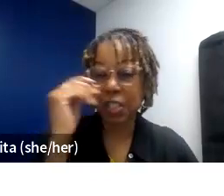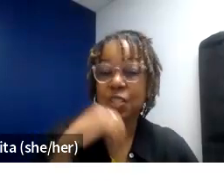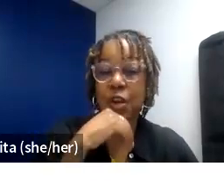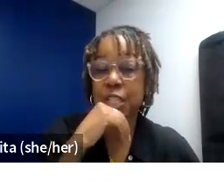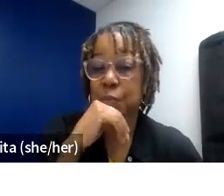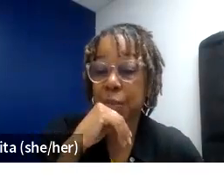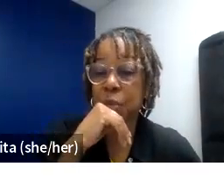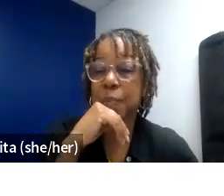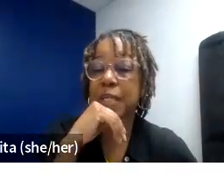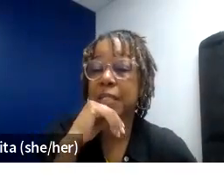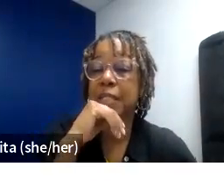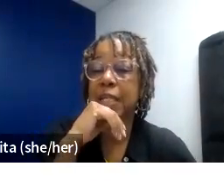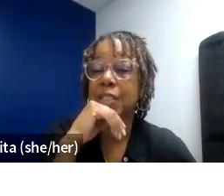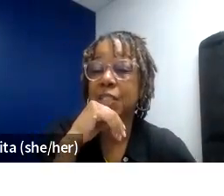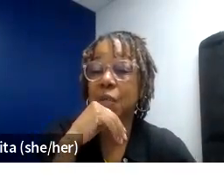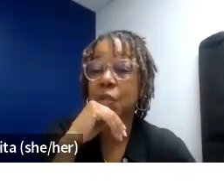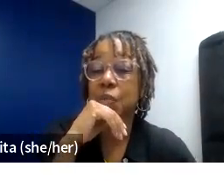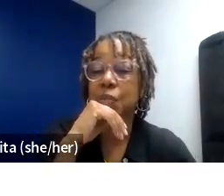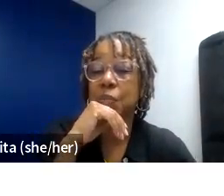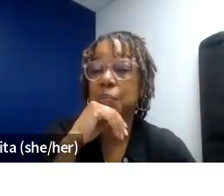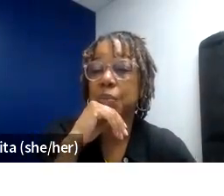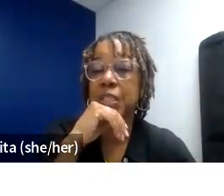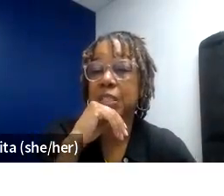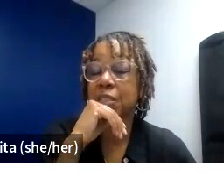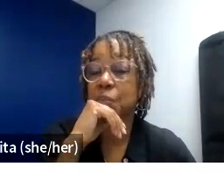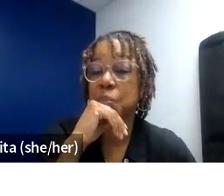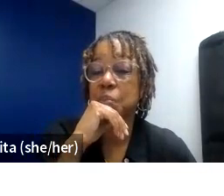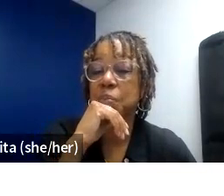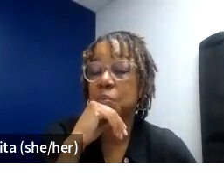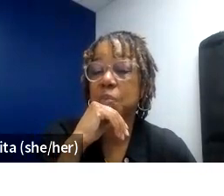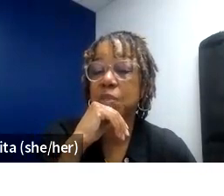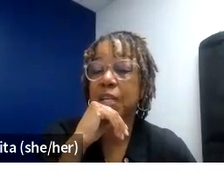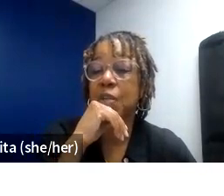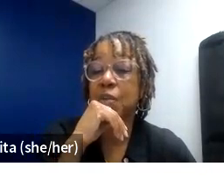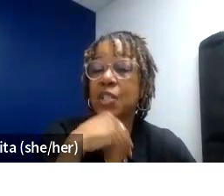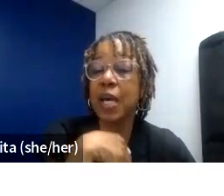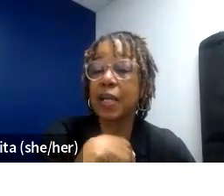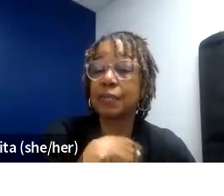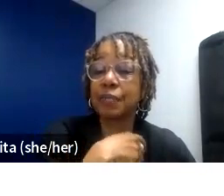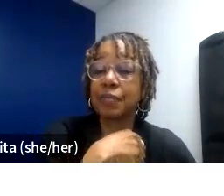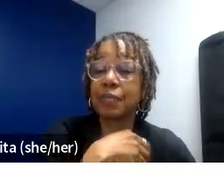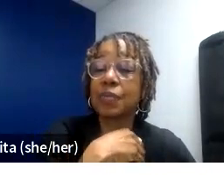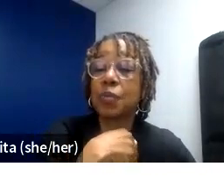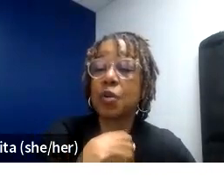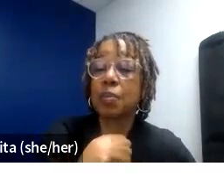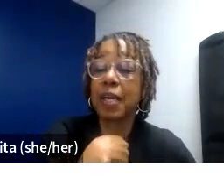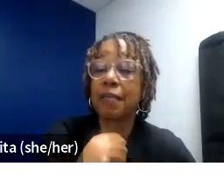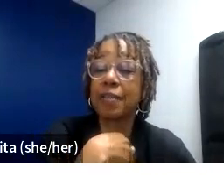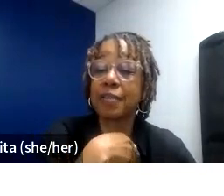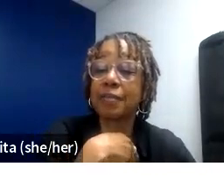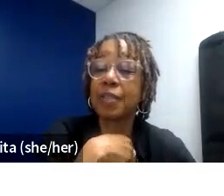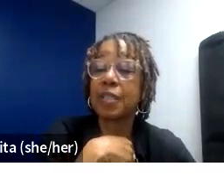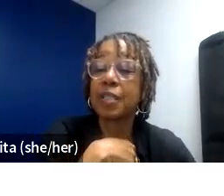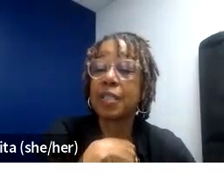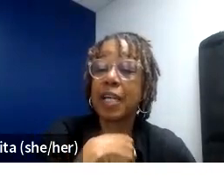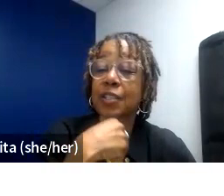We'll get started in one more minute. And so please say hello in the chat. Welcome,